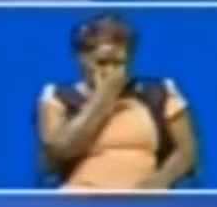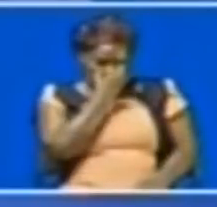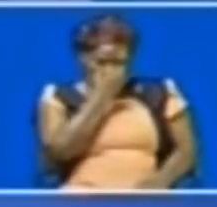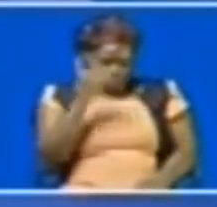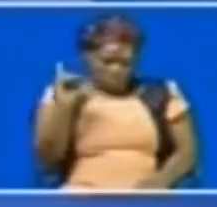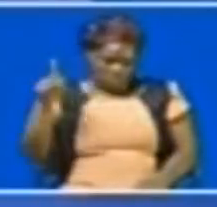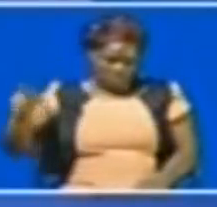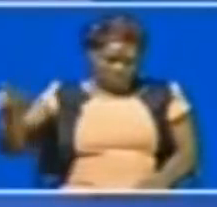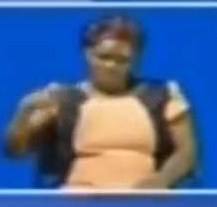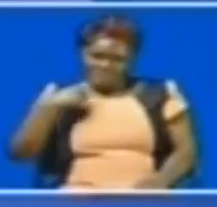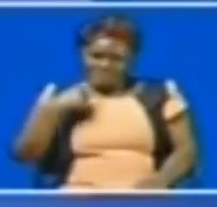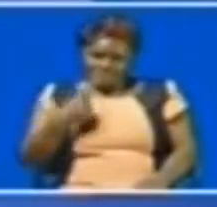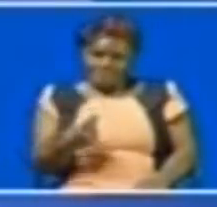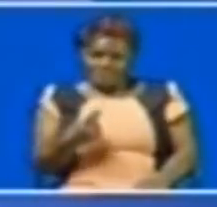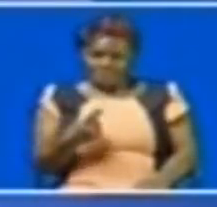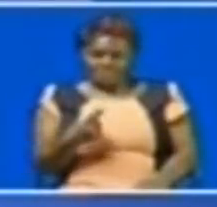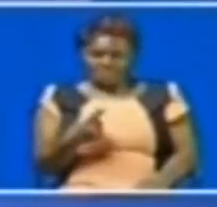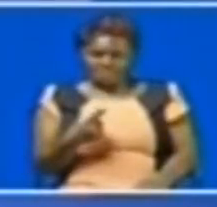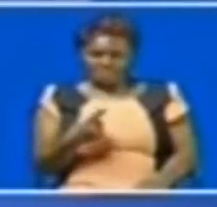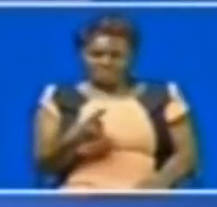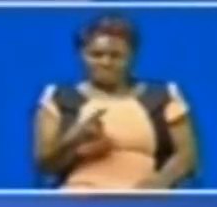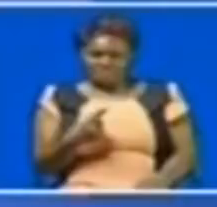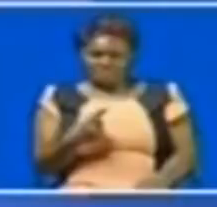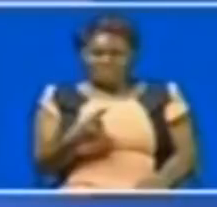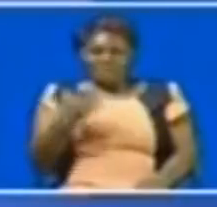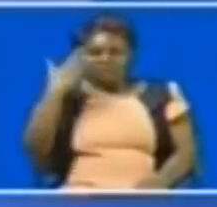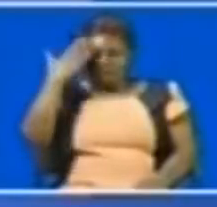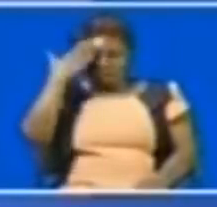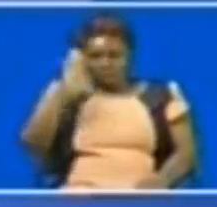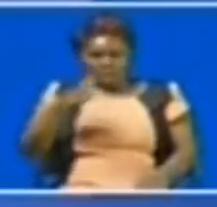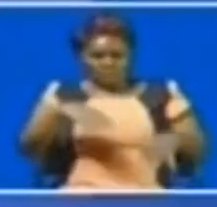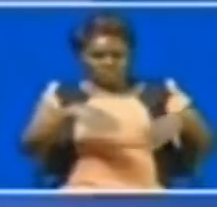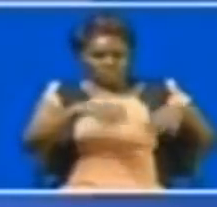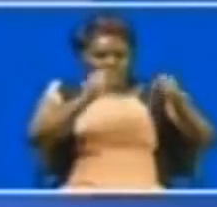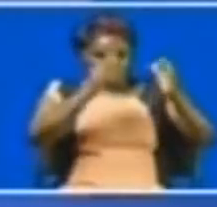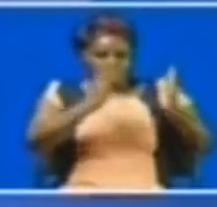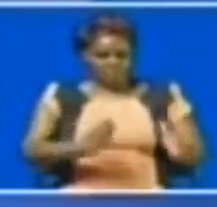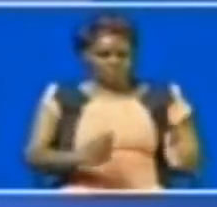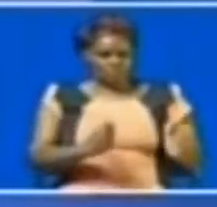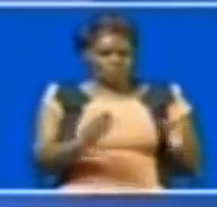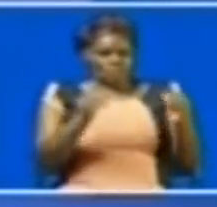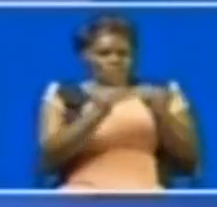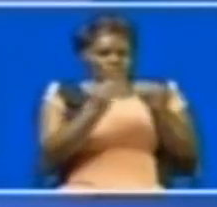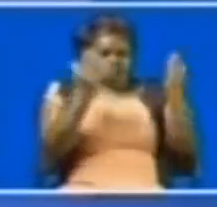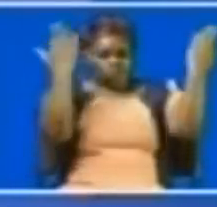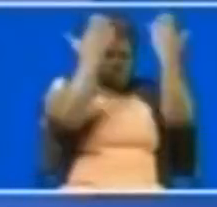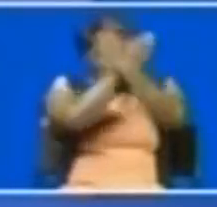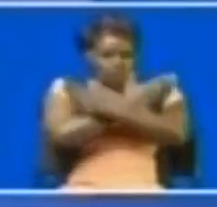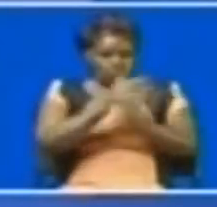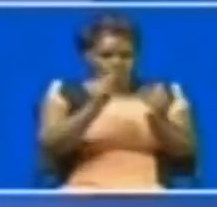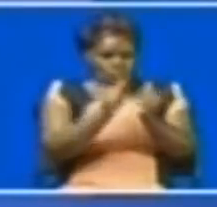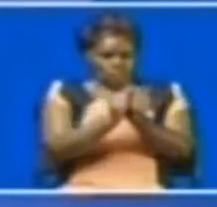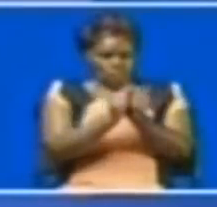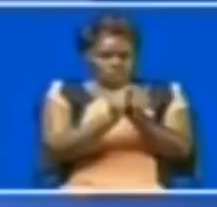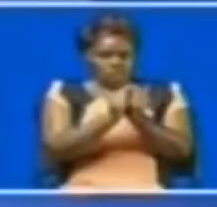the deputy president, I beg your pardon, at one point saying that he was aware of the chairman of the commission having night meetings with